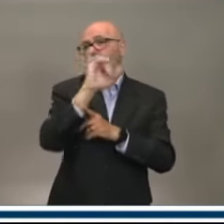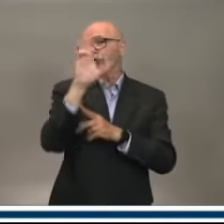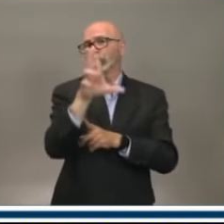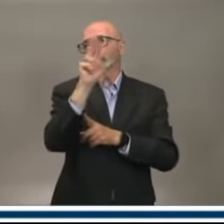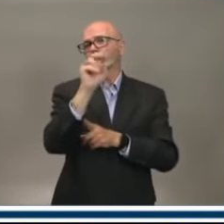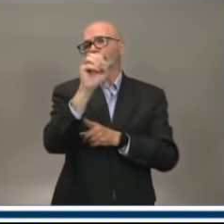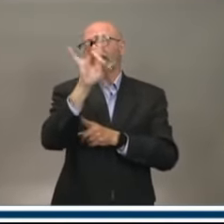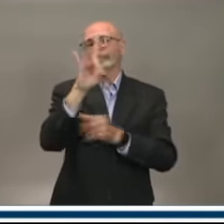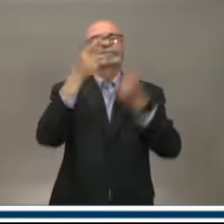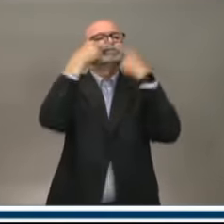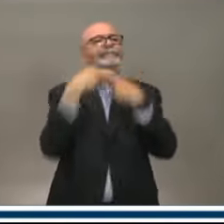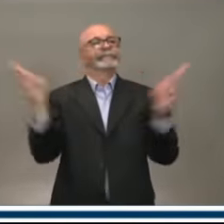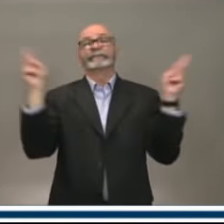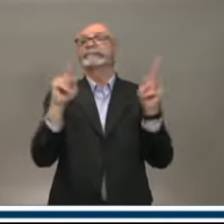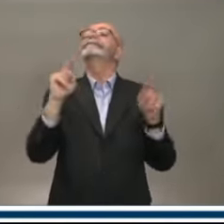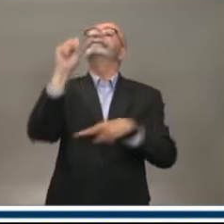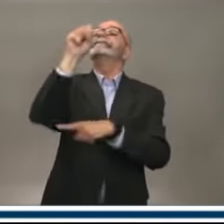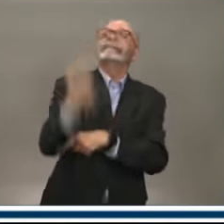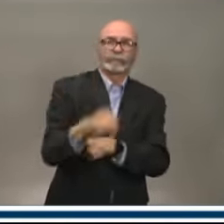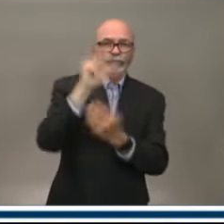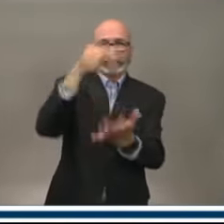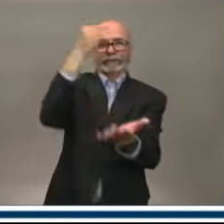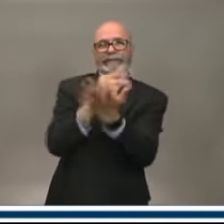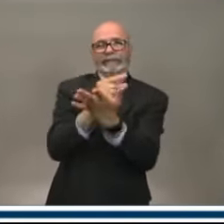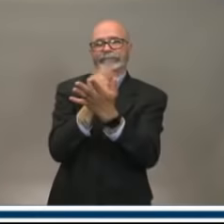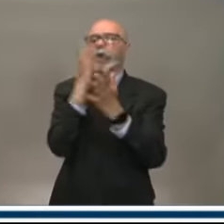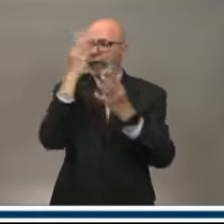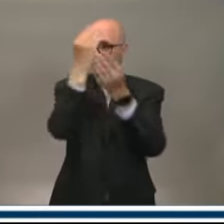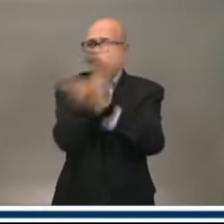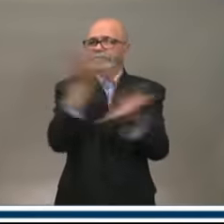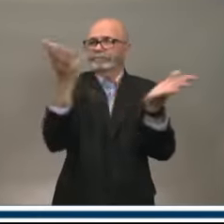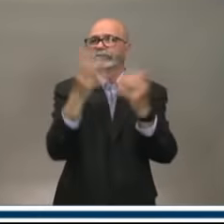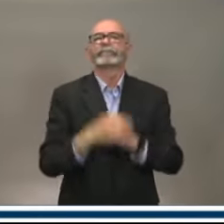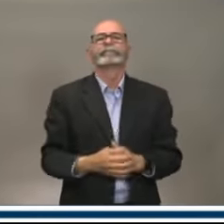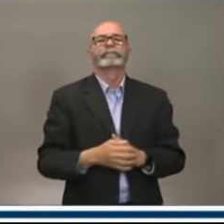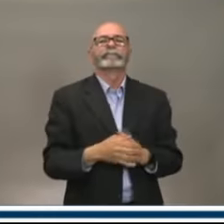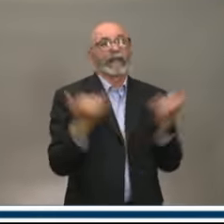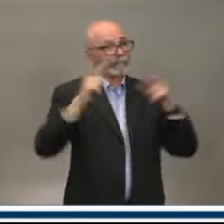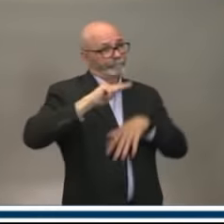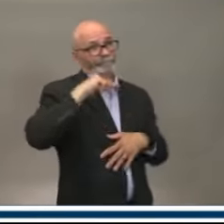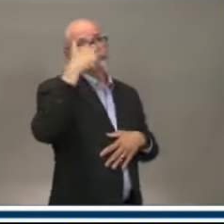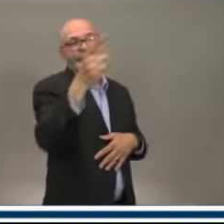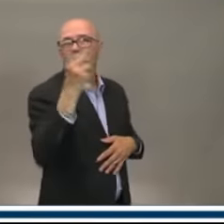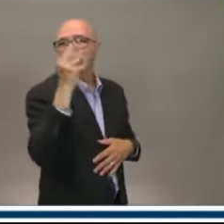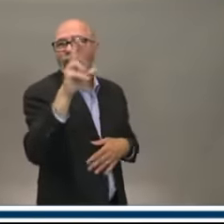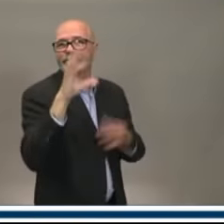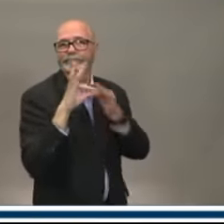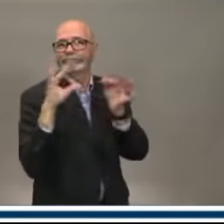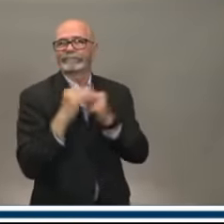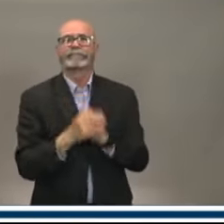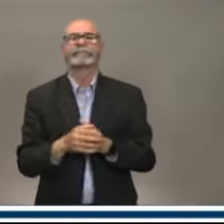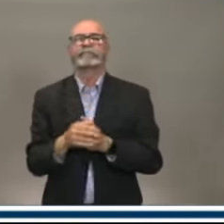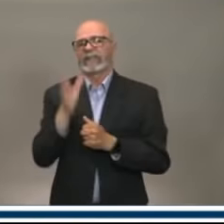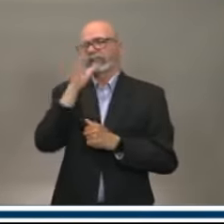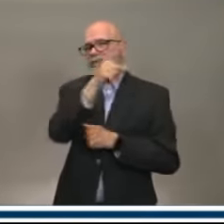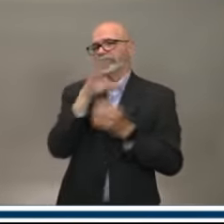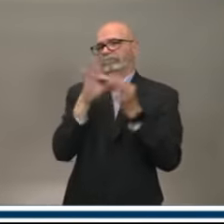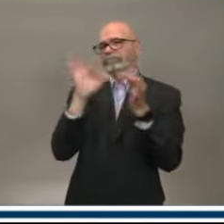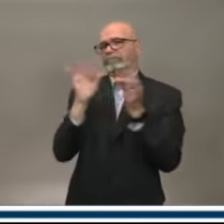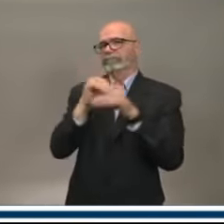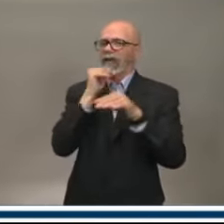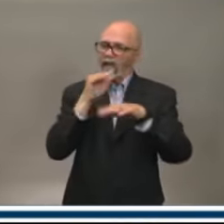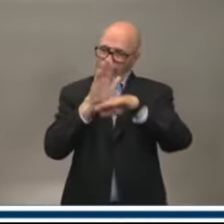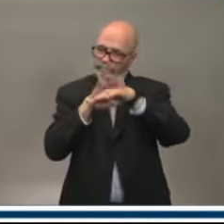transition. Now I'm going to turn it over to Dr. Strang, who will walk us through what he's been presenting in his consultation. But